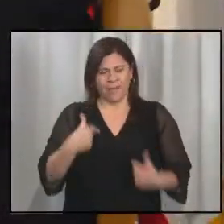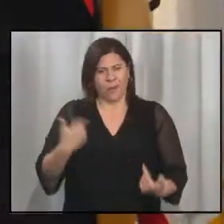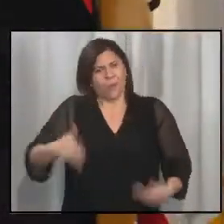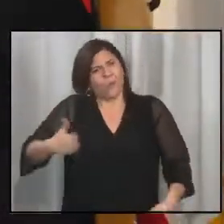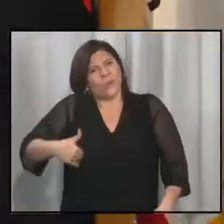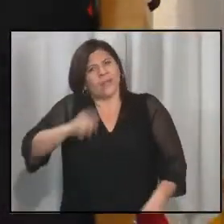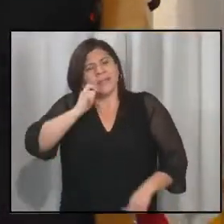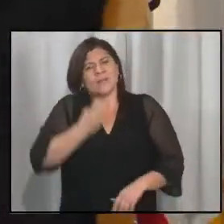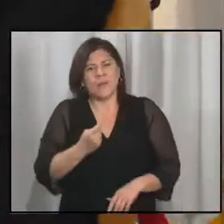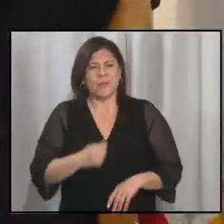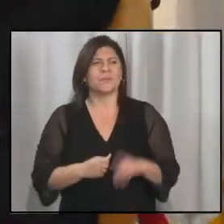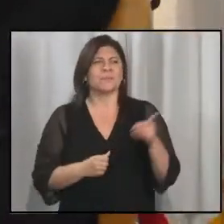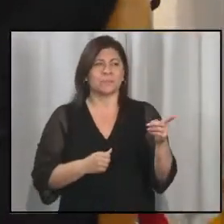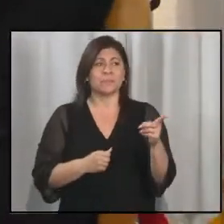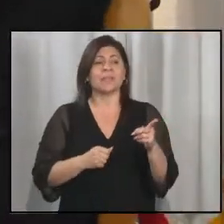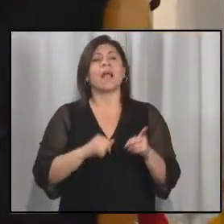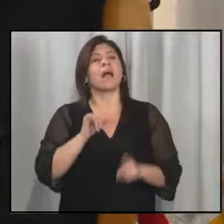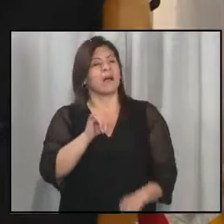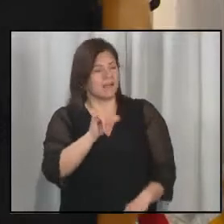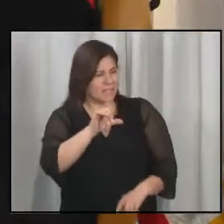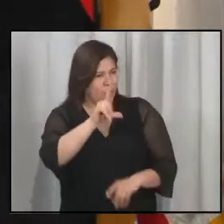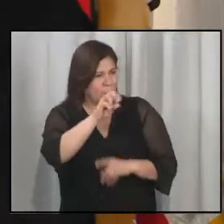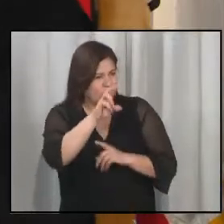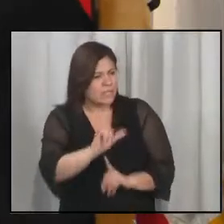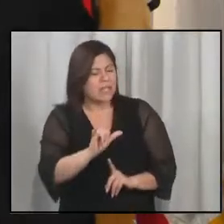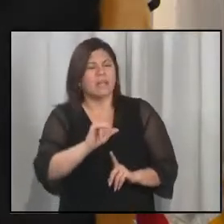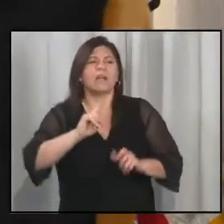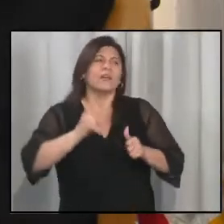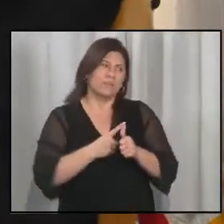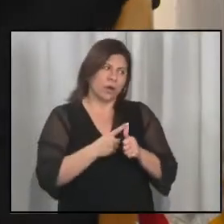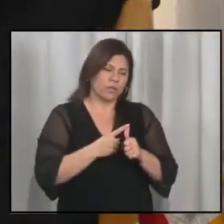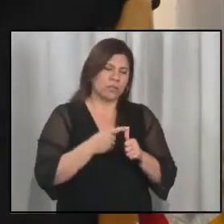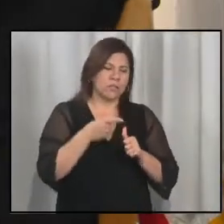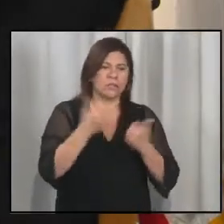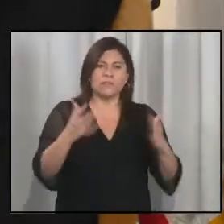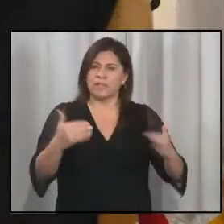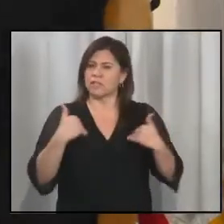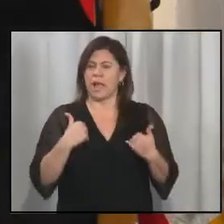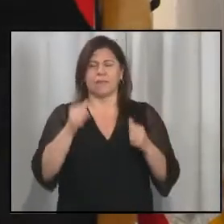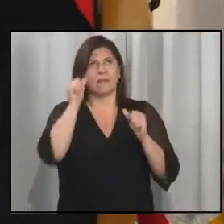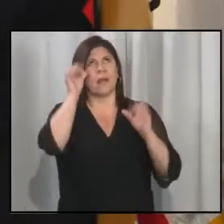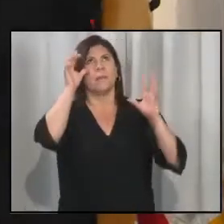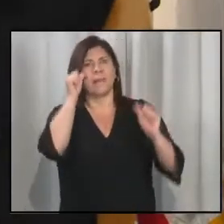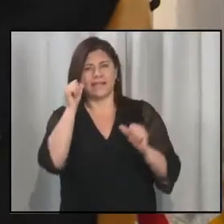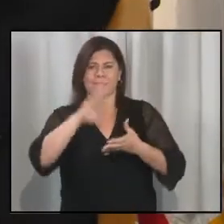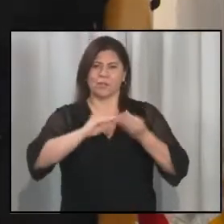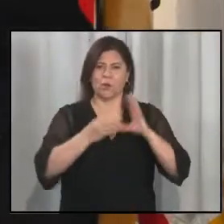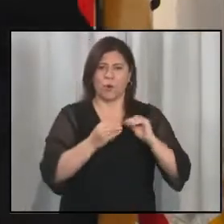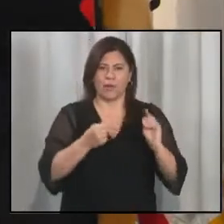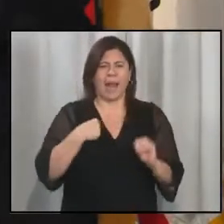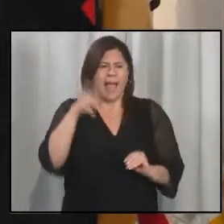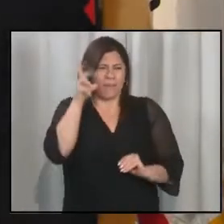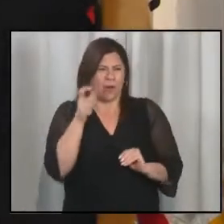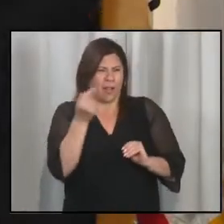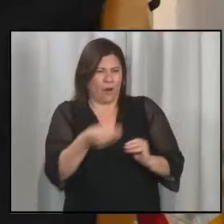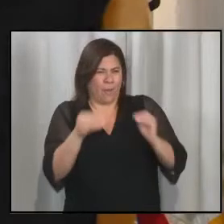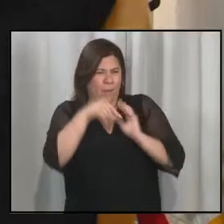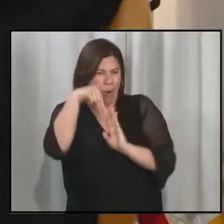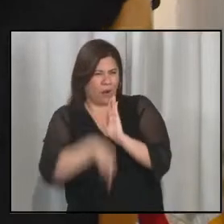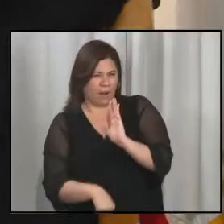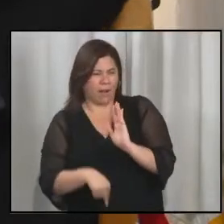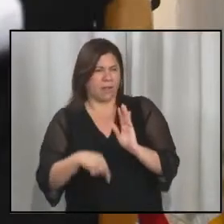So Lucy, first of all, you have an incredible story, and I've heard more of your story, and I want to ask you to share any